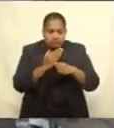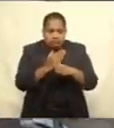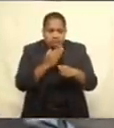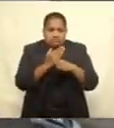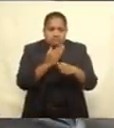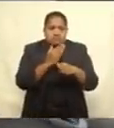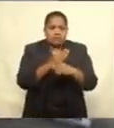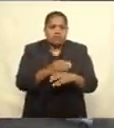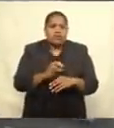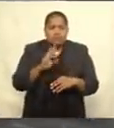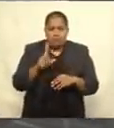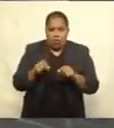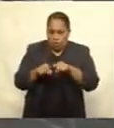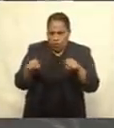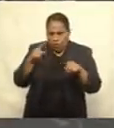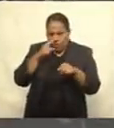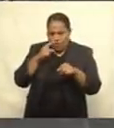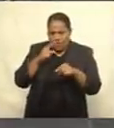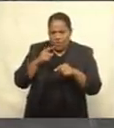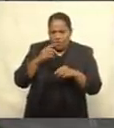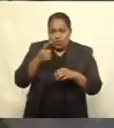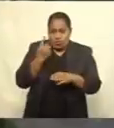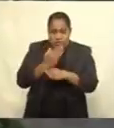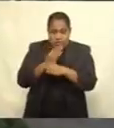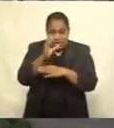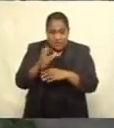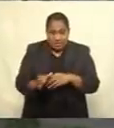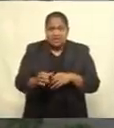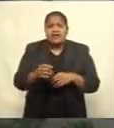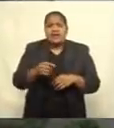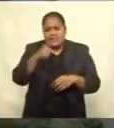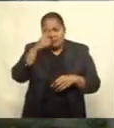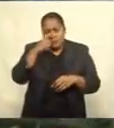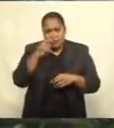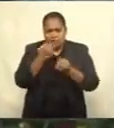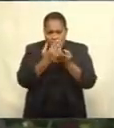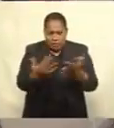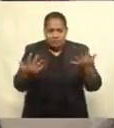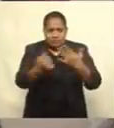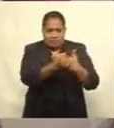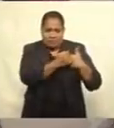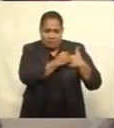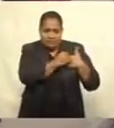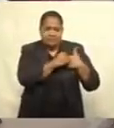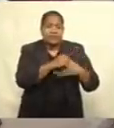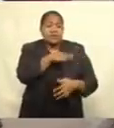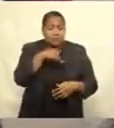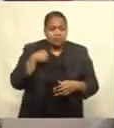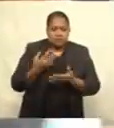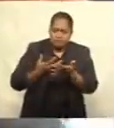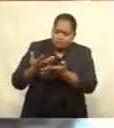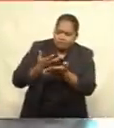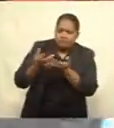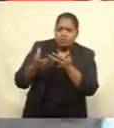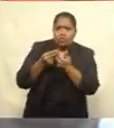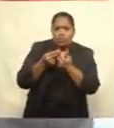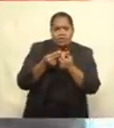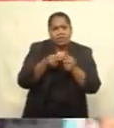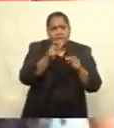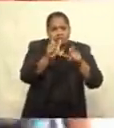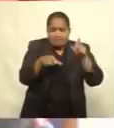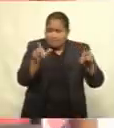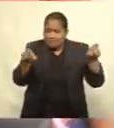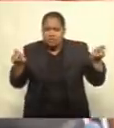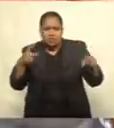keeping employees, clients and the Fijian population safe. The ministry has been in regular discussions with stakeholders to see how